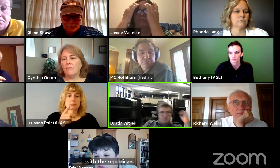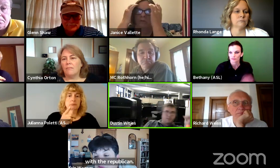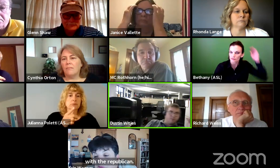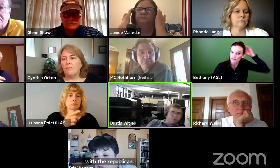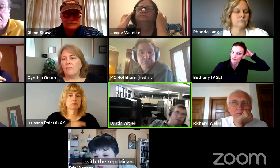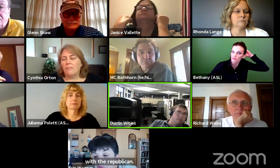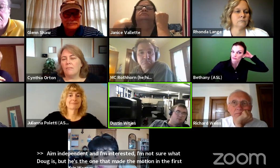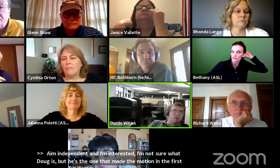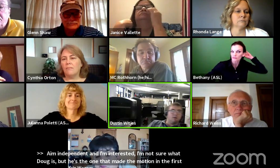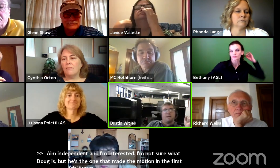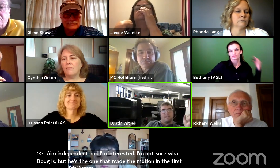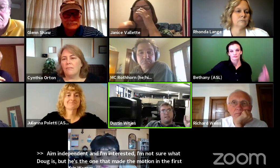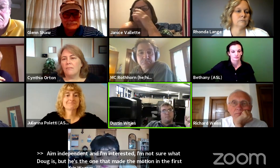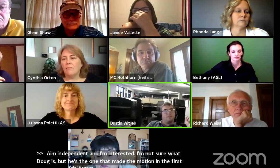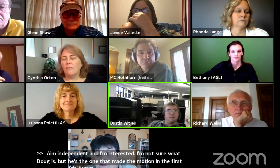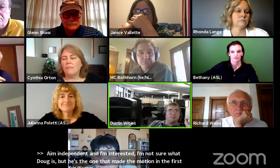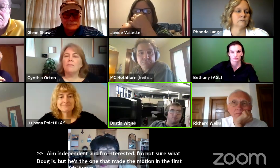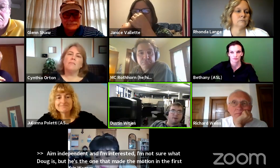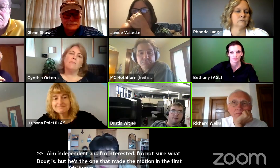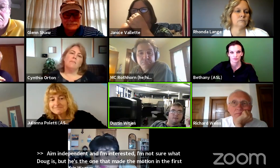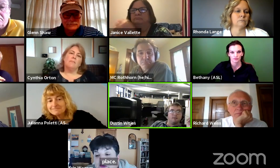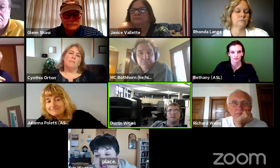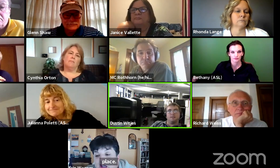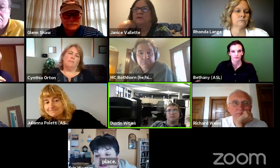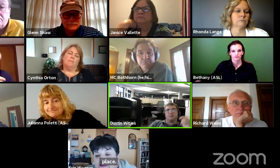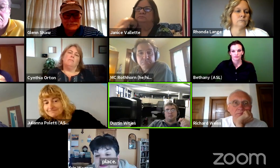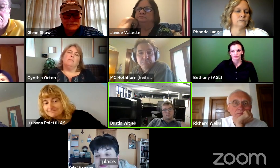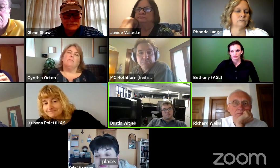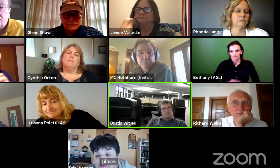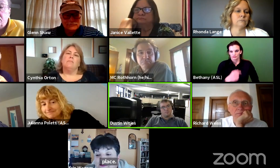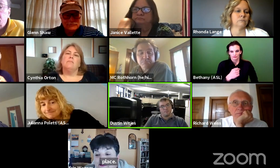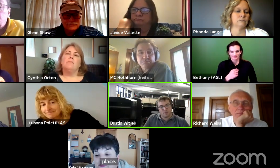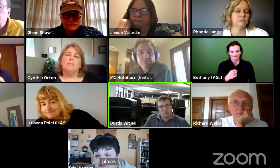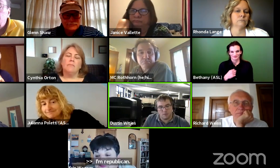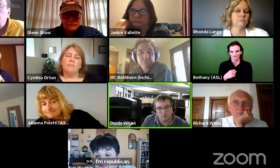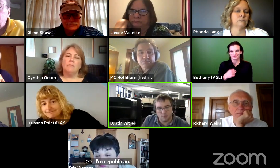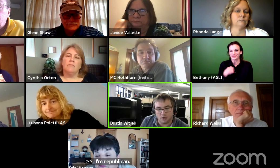was interested as well, and I am Democrat. And then to